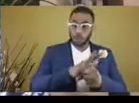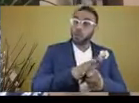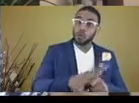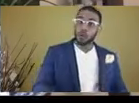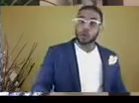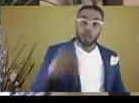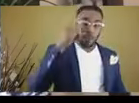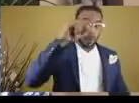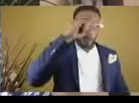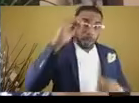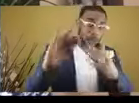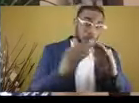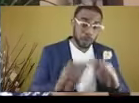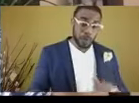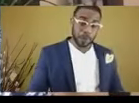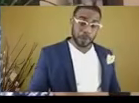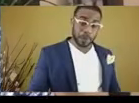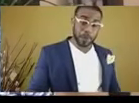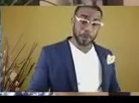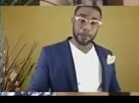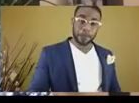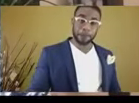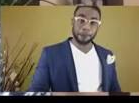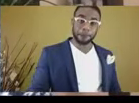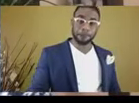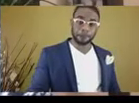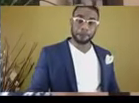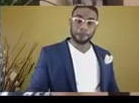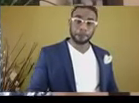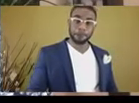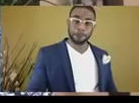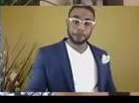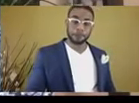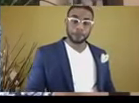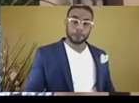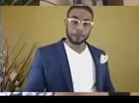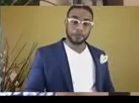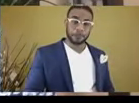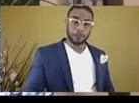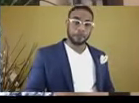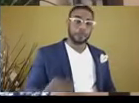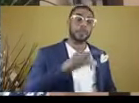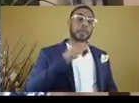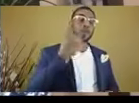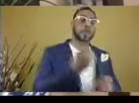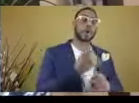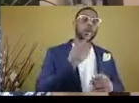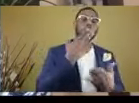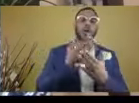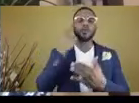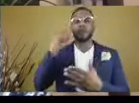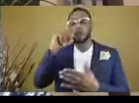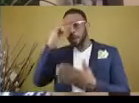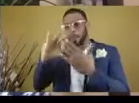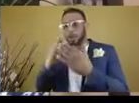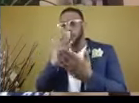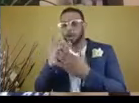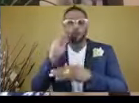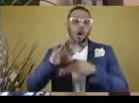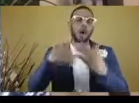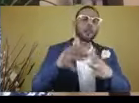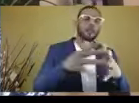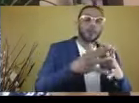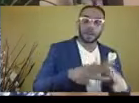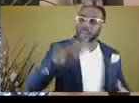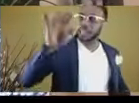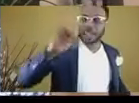for Black communities. The bishop is correct. What is good for Black communities is good for all of America. And that